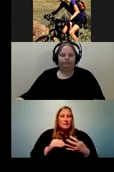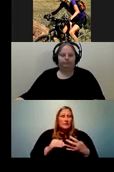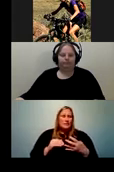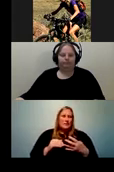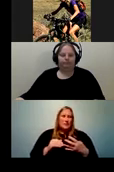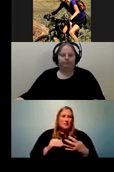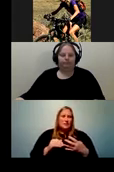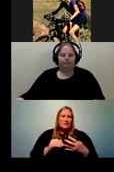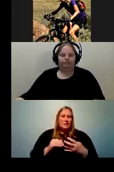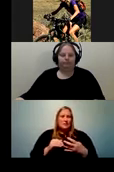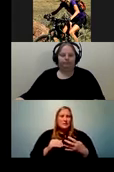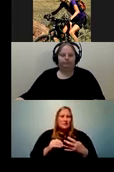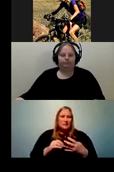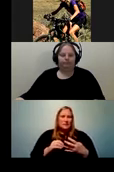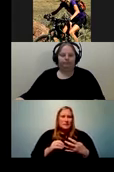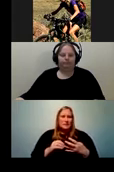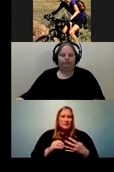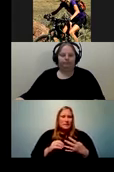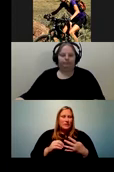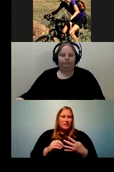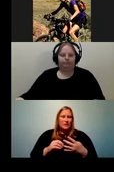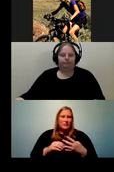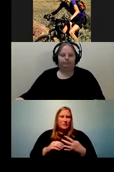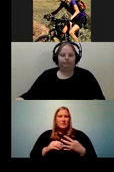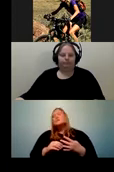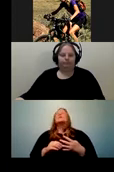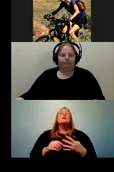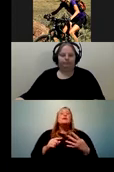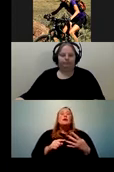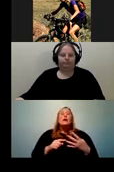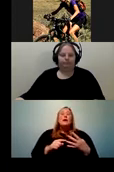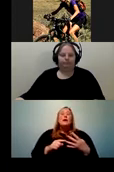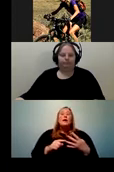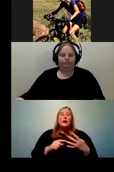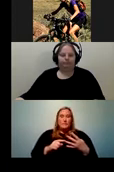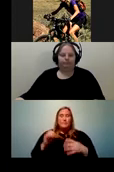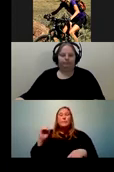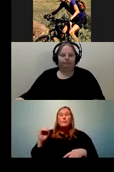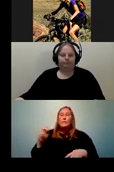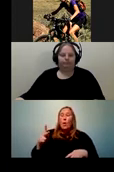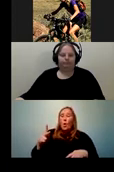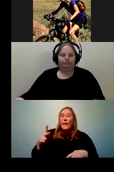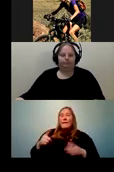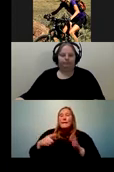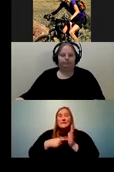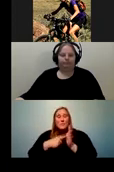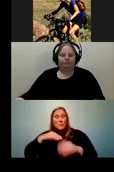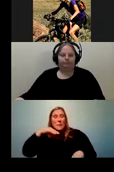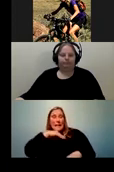So we all tend to lie a little and cheat a little, but like I said, but it only to the